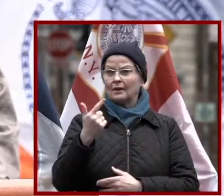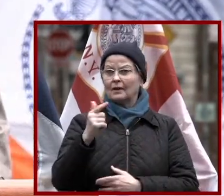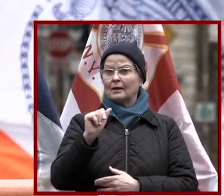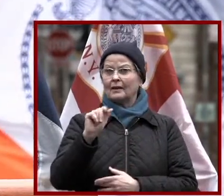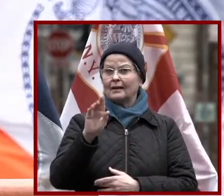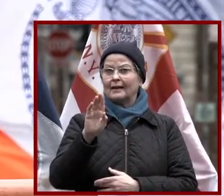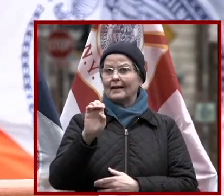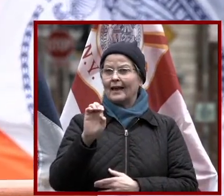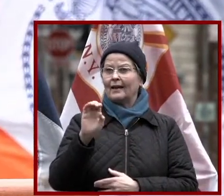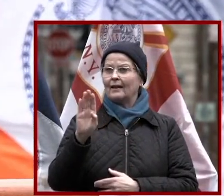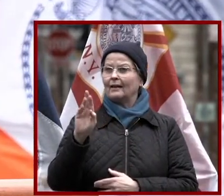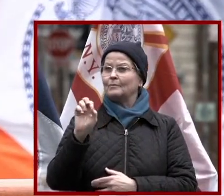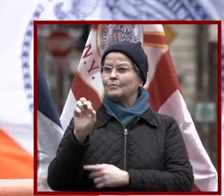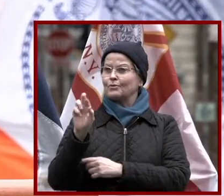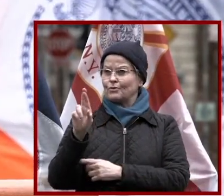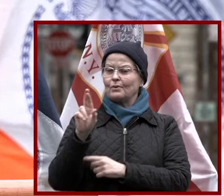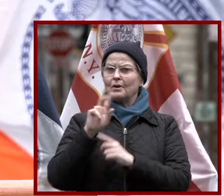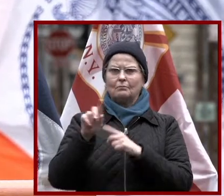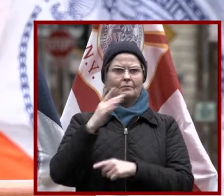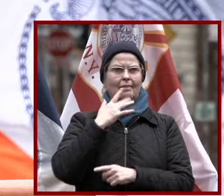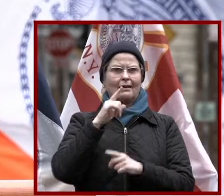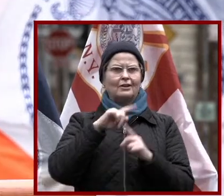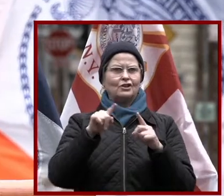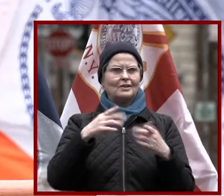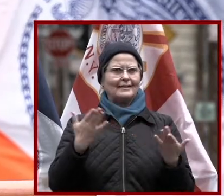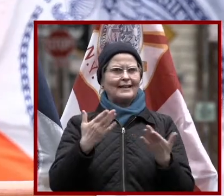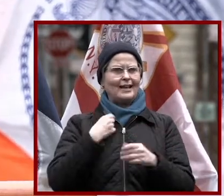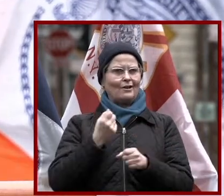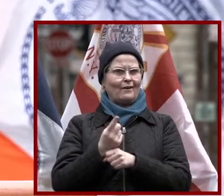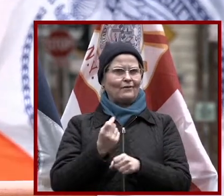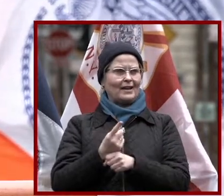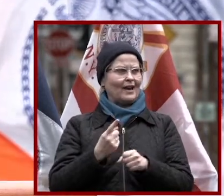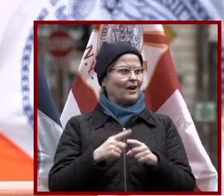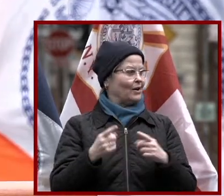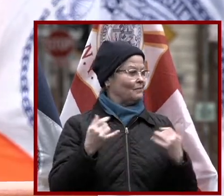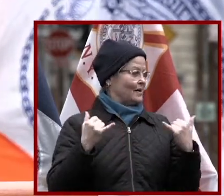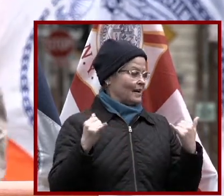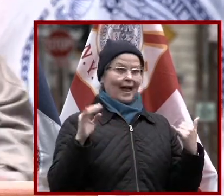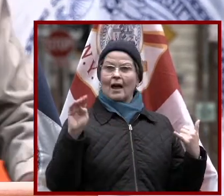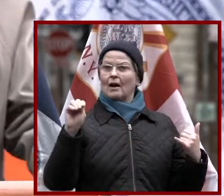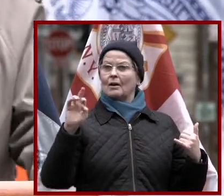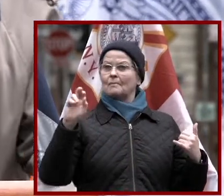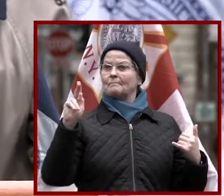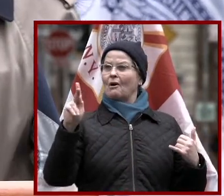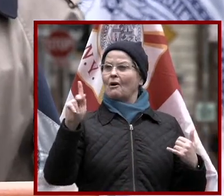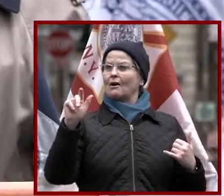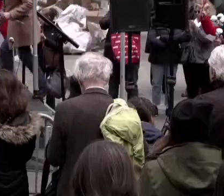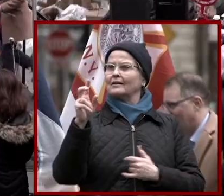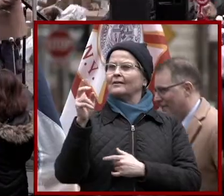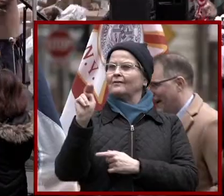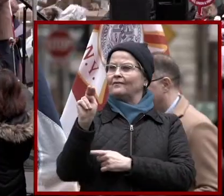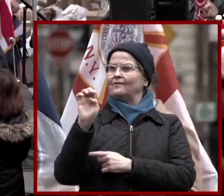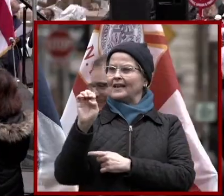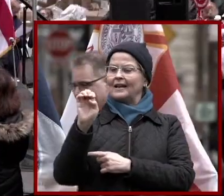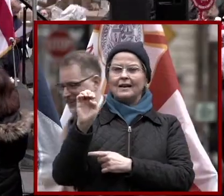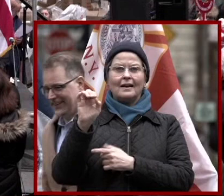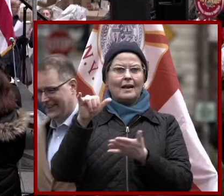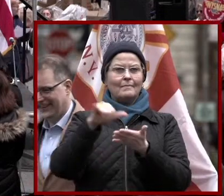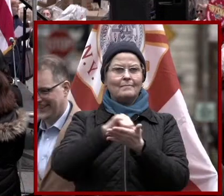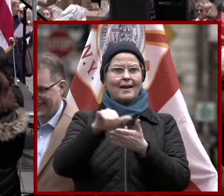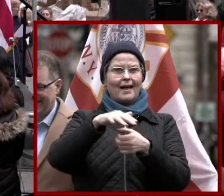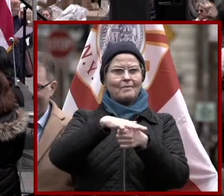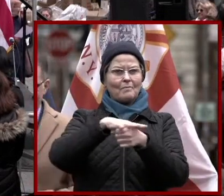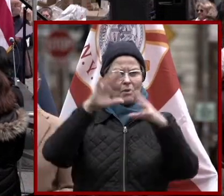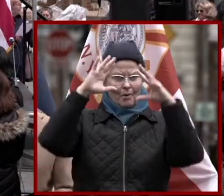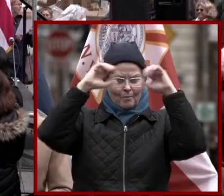we are very fortunate to have our latest borough president of Manhattan, Mark Levine, participating with us today, carrying on that great